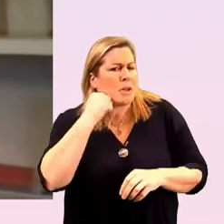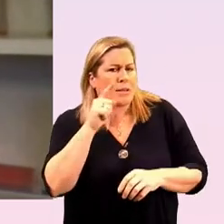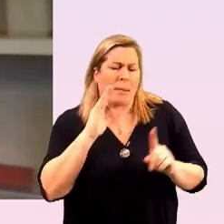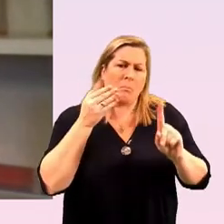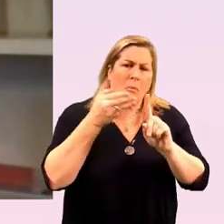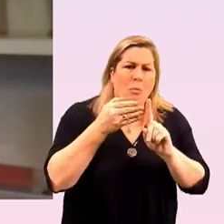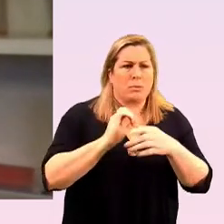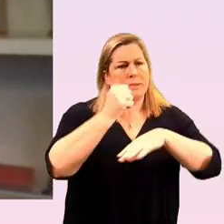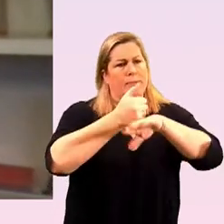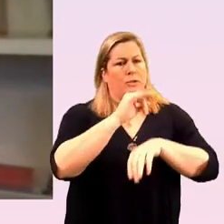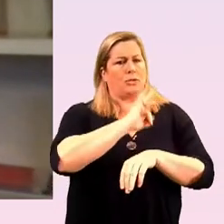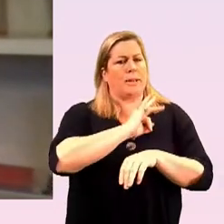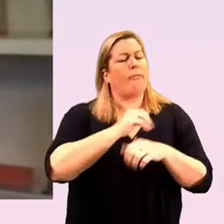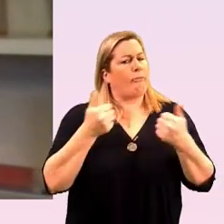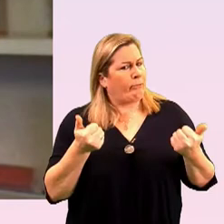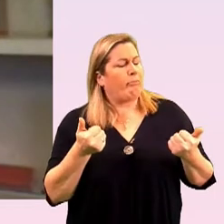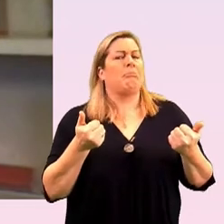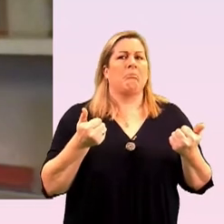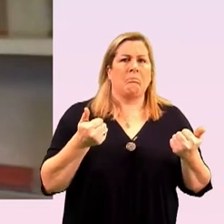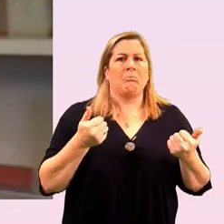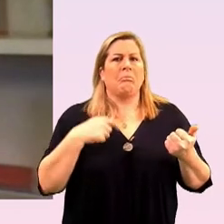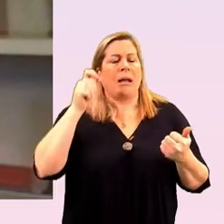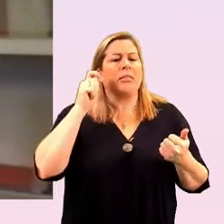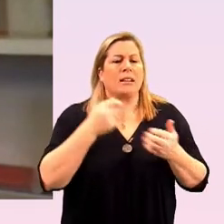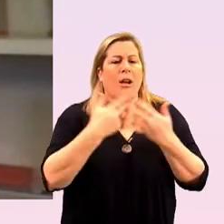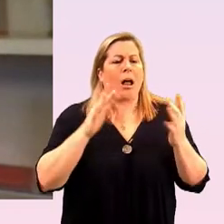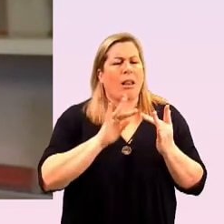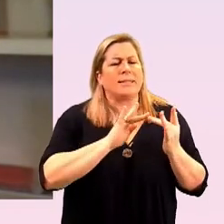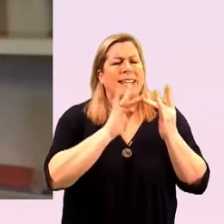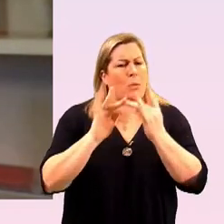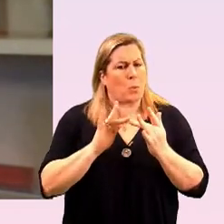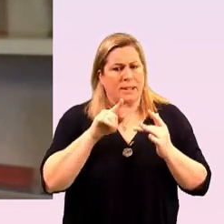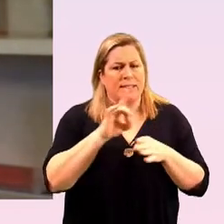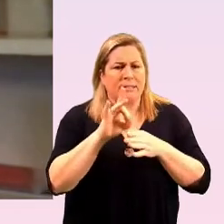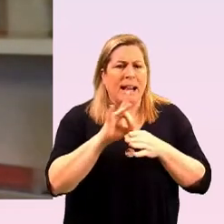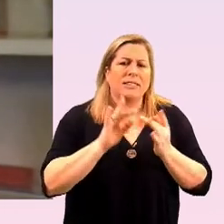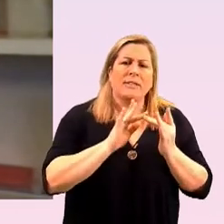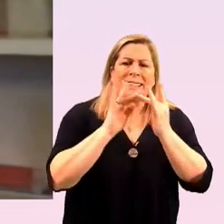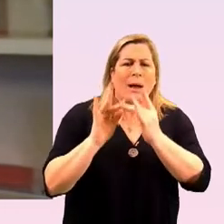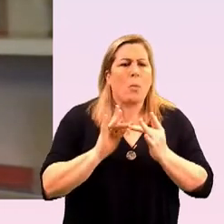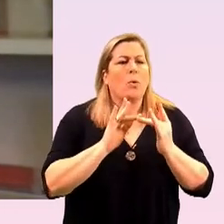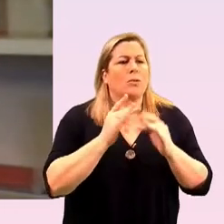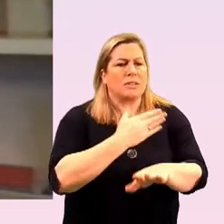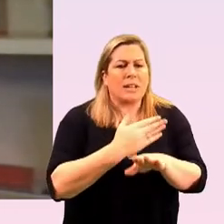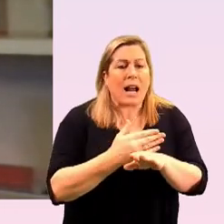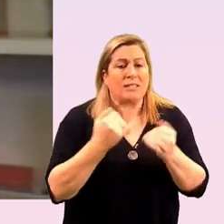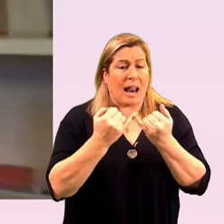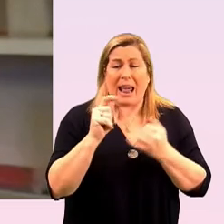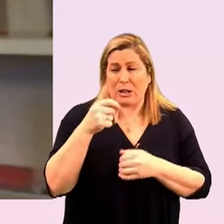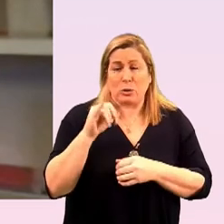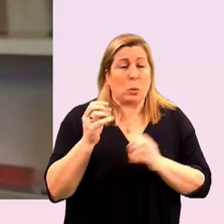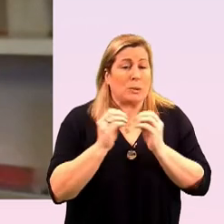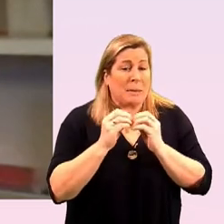set yourself. Like, I think all, you know, sort of networks like this start off, as Tonie said, in kind of